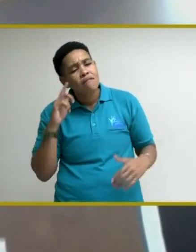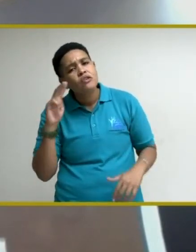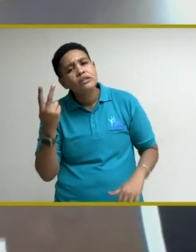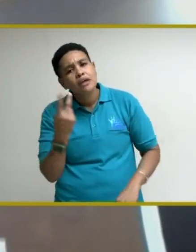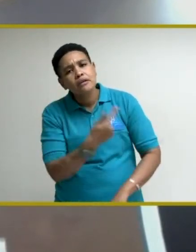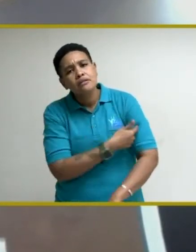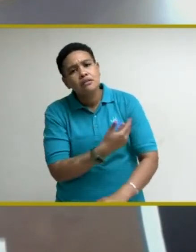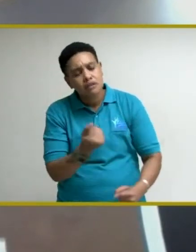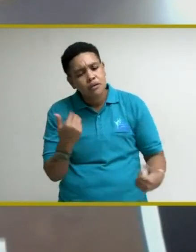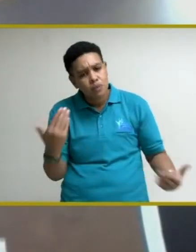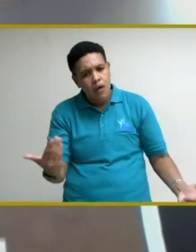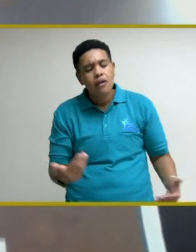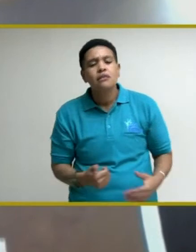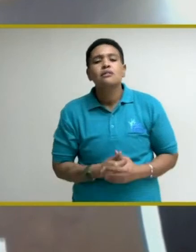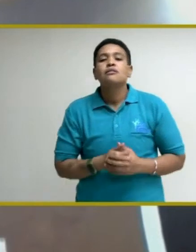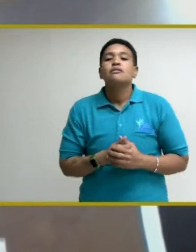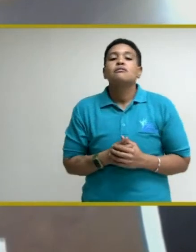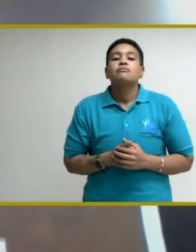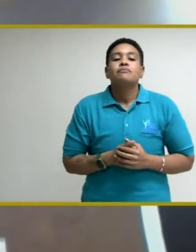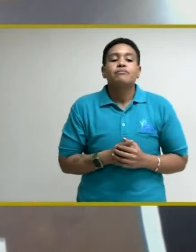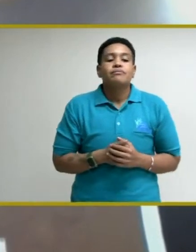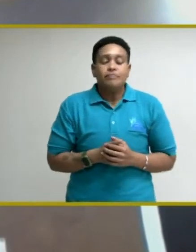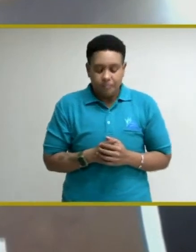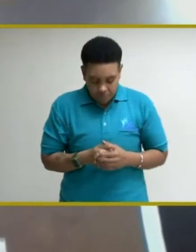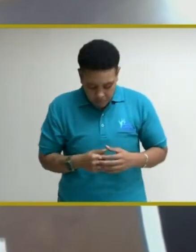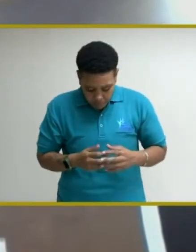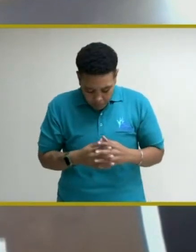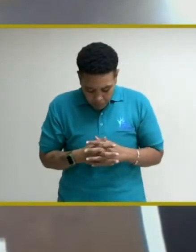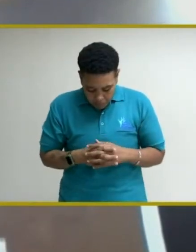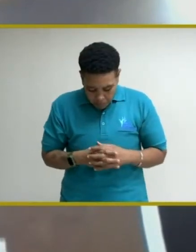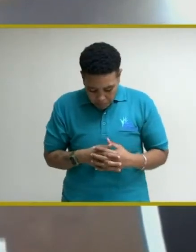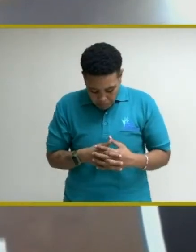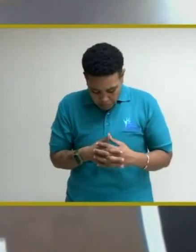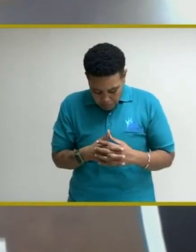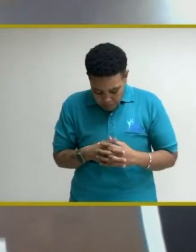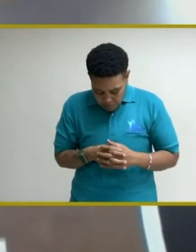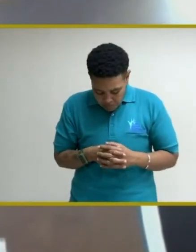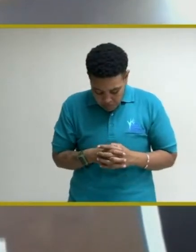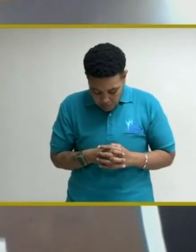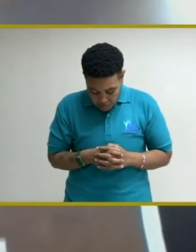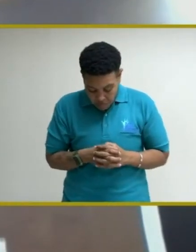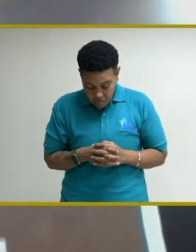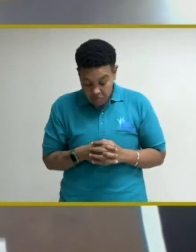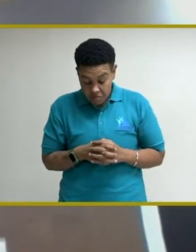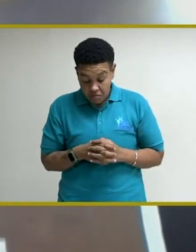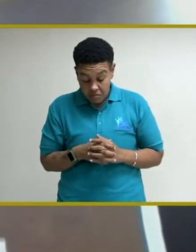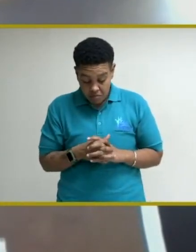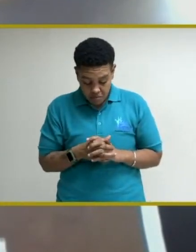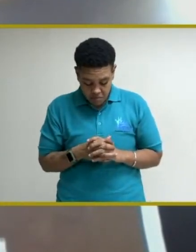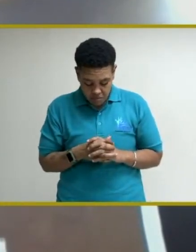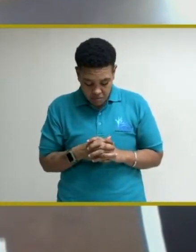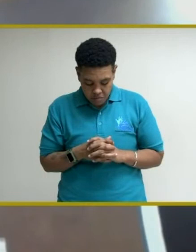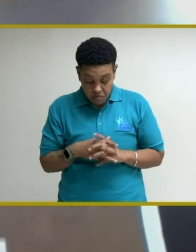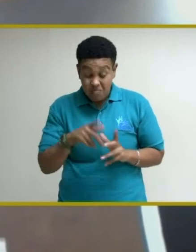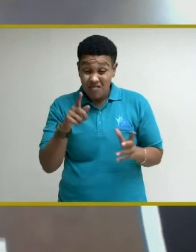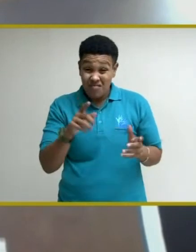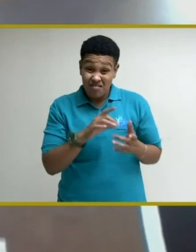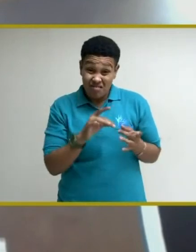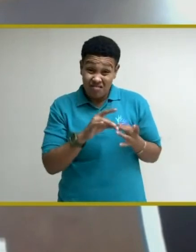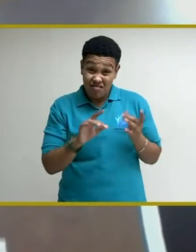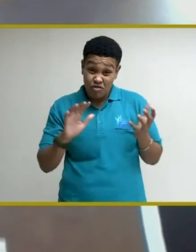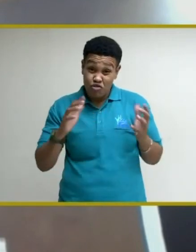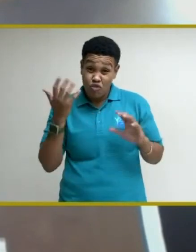second dose. With respect to your second, maybe your third question about disruption to the